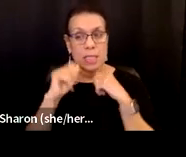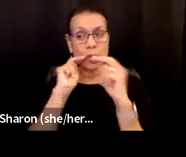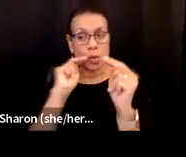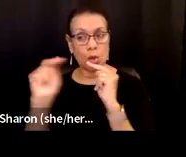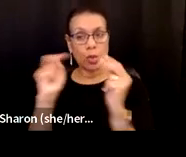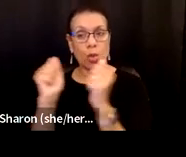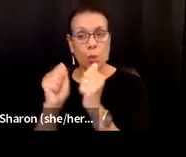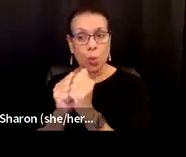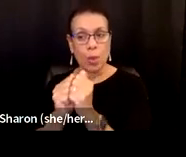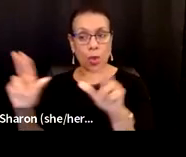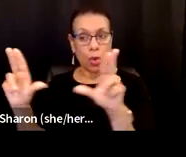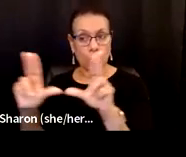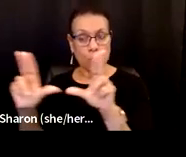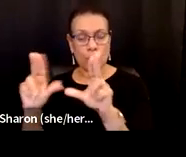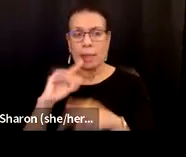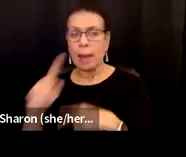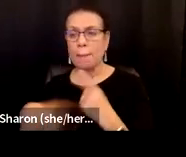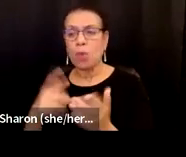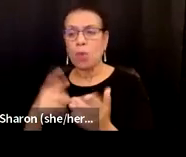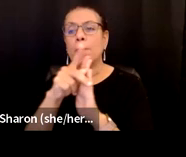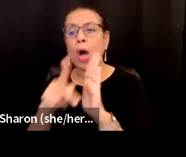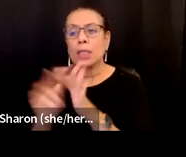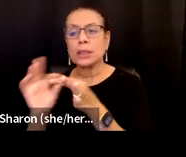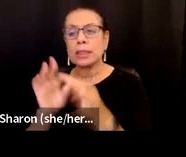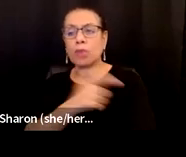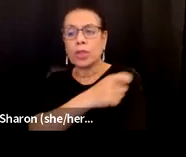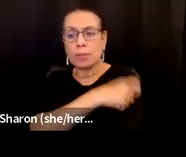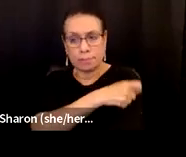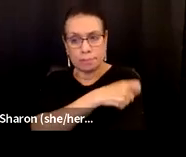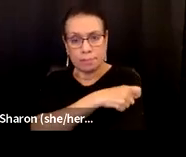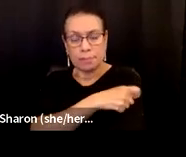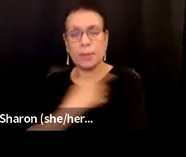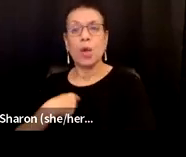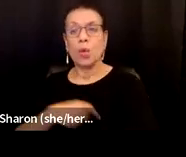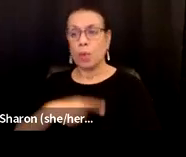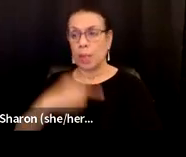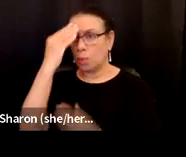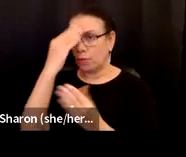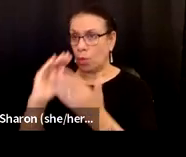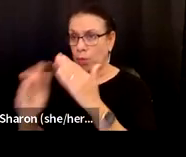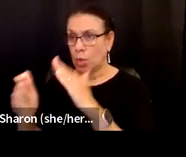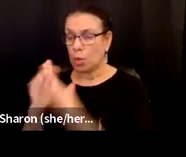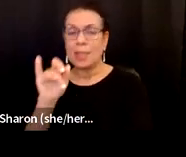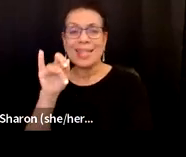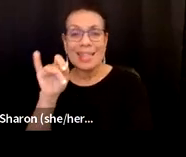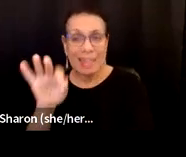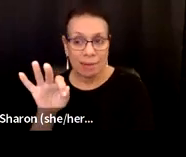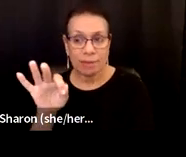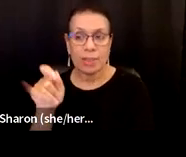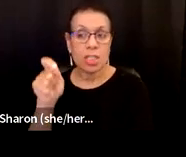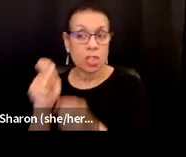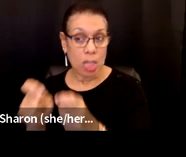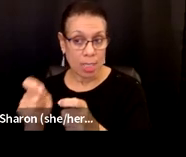union partners regarding the vaccine policy and we will notify the community should there be any changes